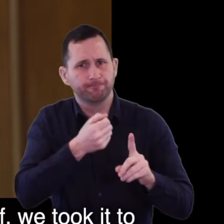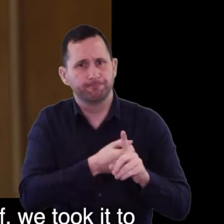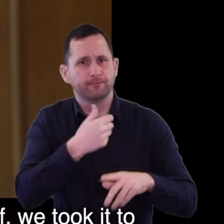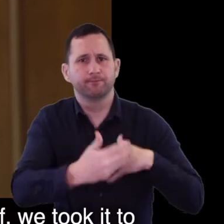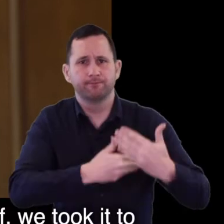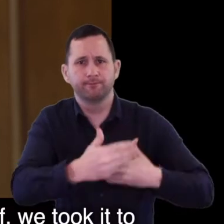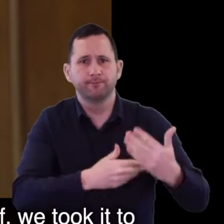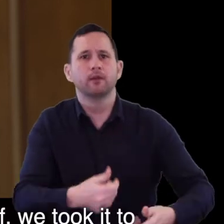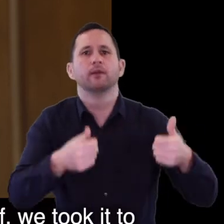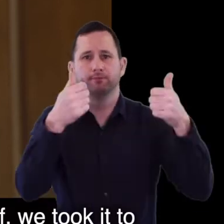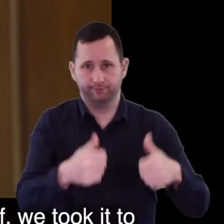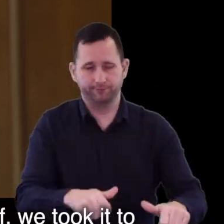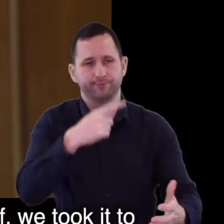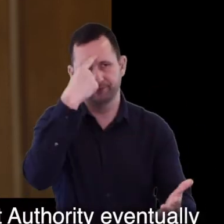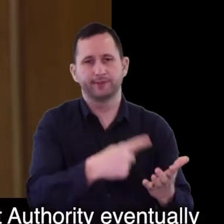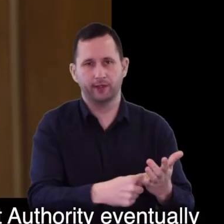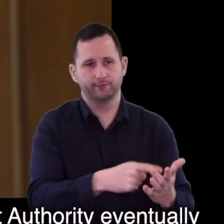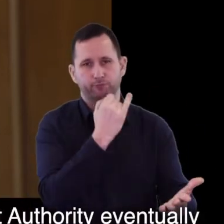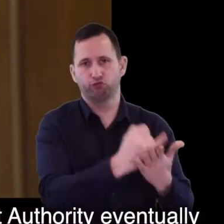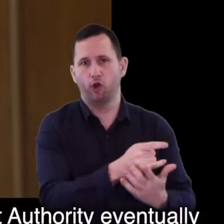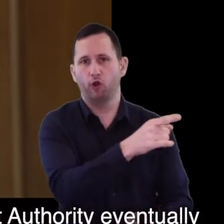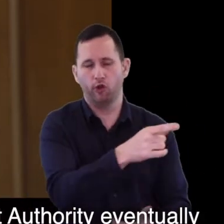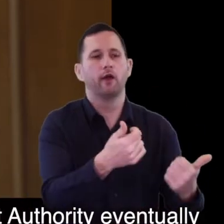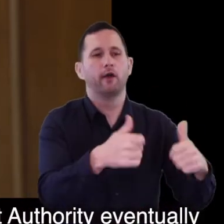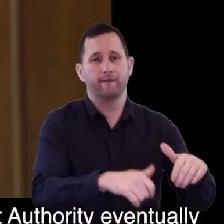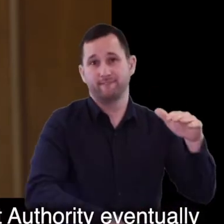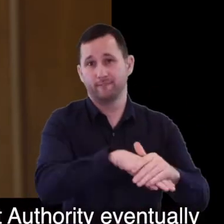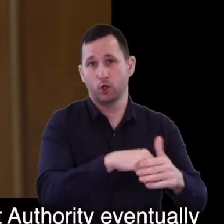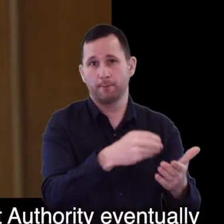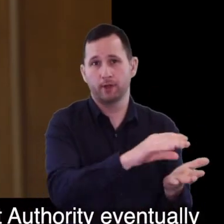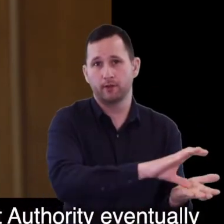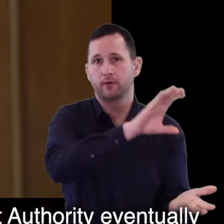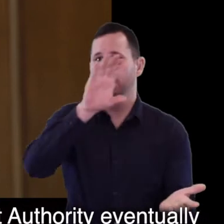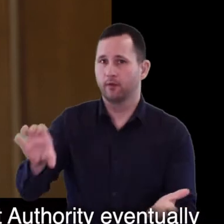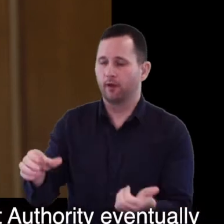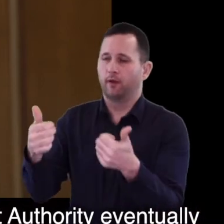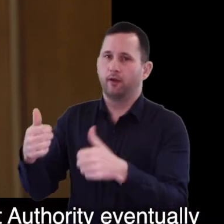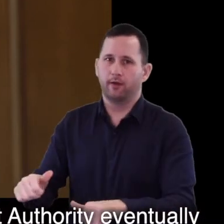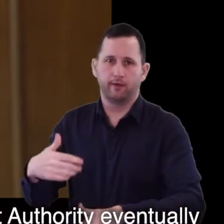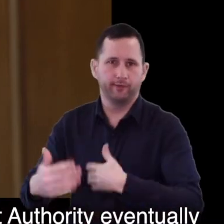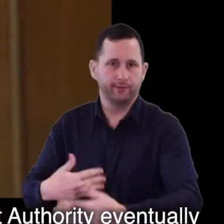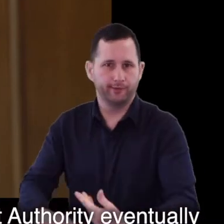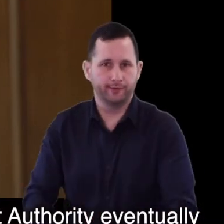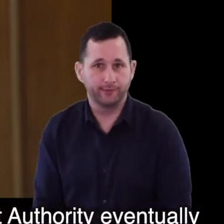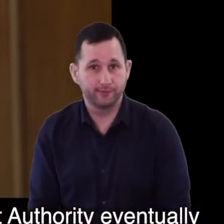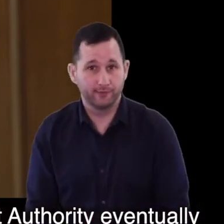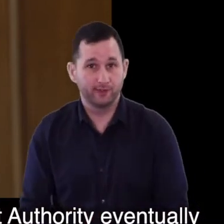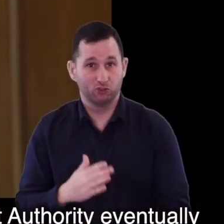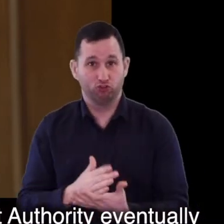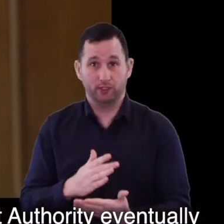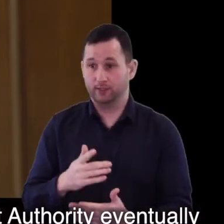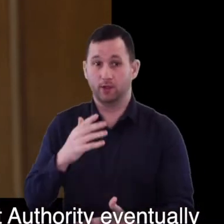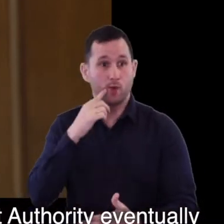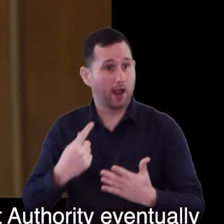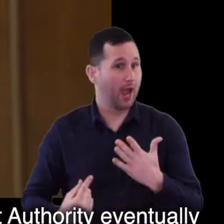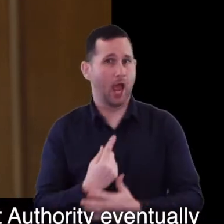it to the Financial Conduct Authority. We made his case for him. The Financial Conduct Authority eventually upheld that decision